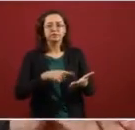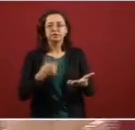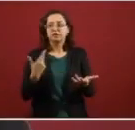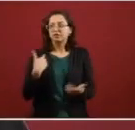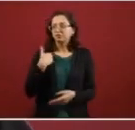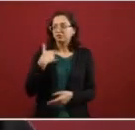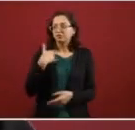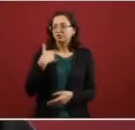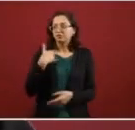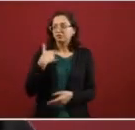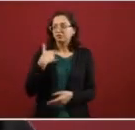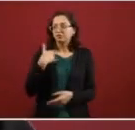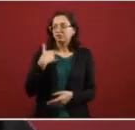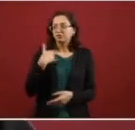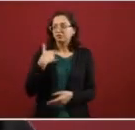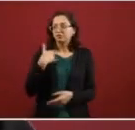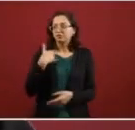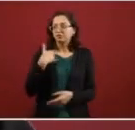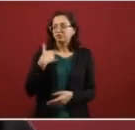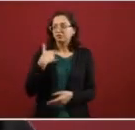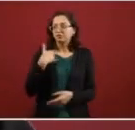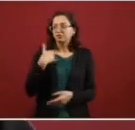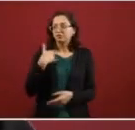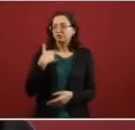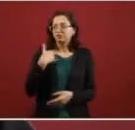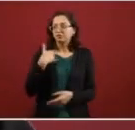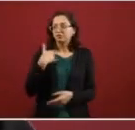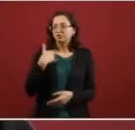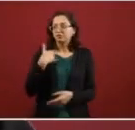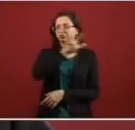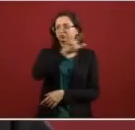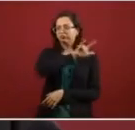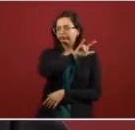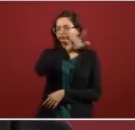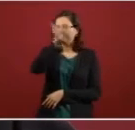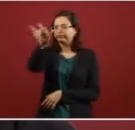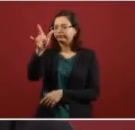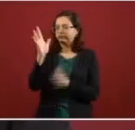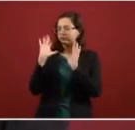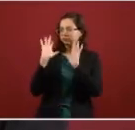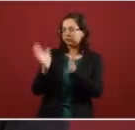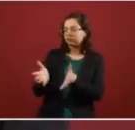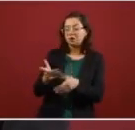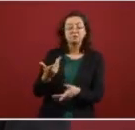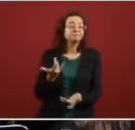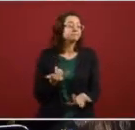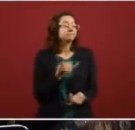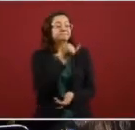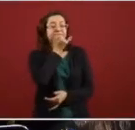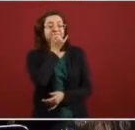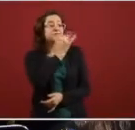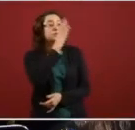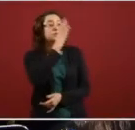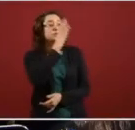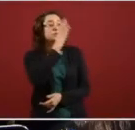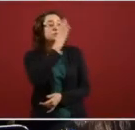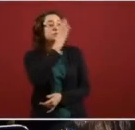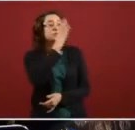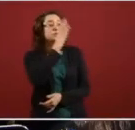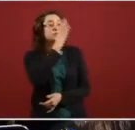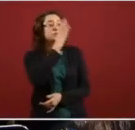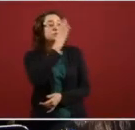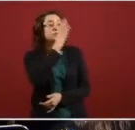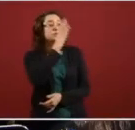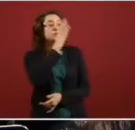aquí en vuelo. He said, but wait, we're already in flight. Sí, pero no, no pueden pasar al espacio aéreo.